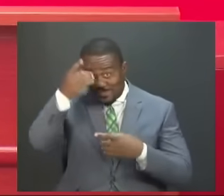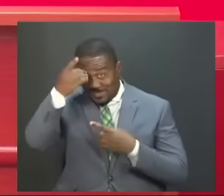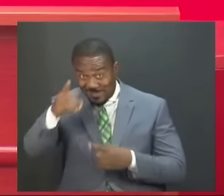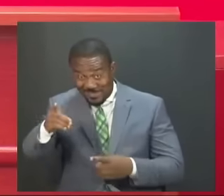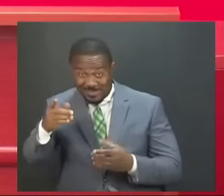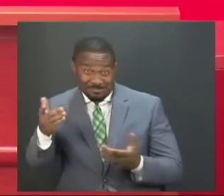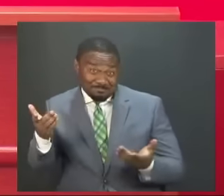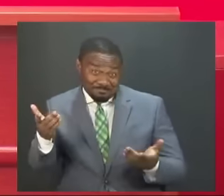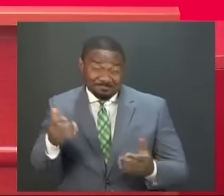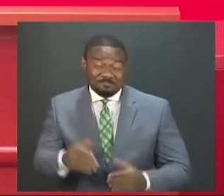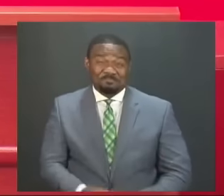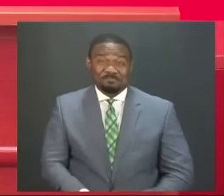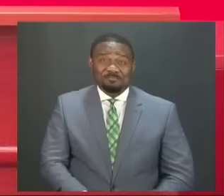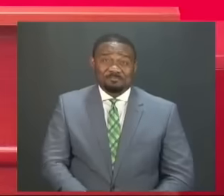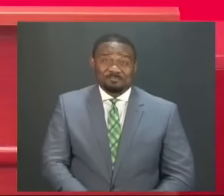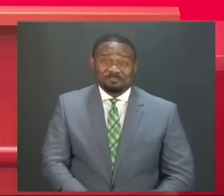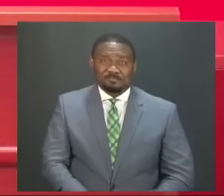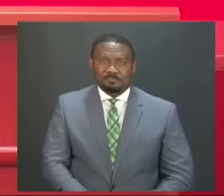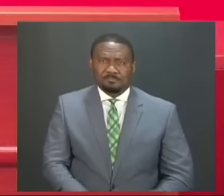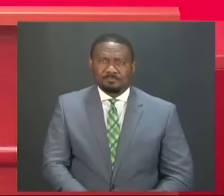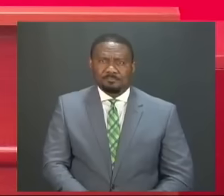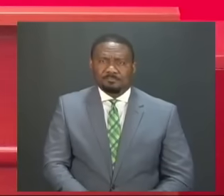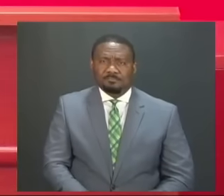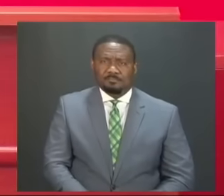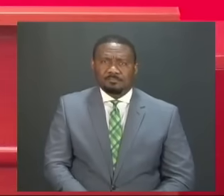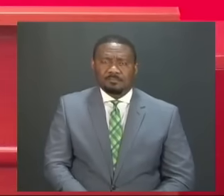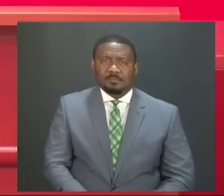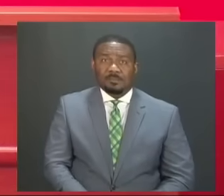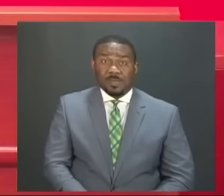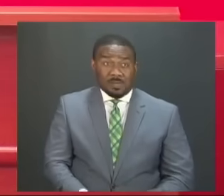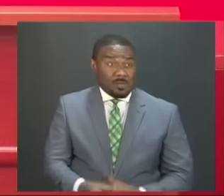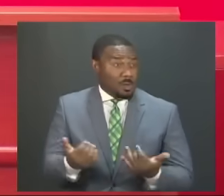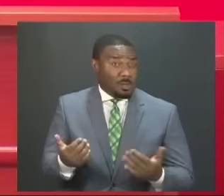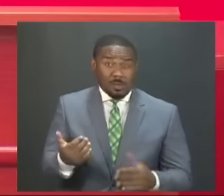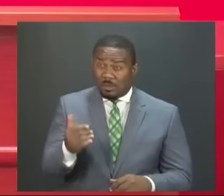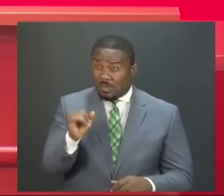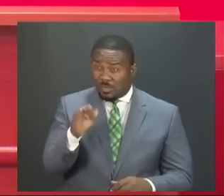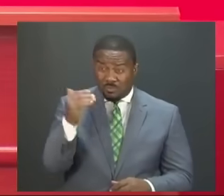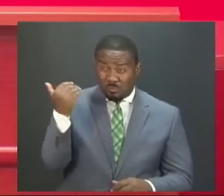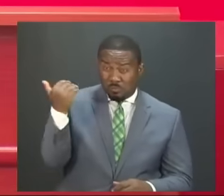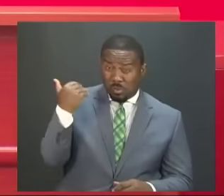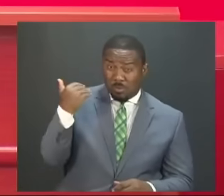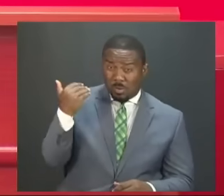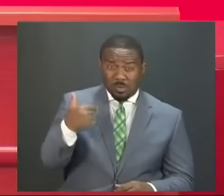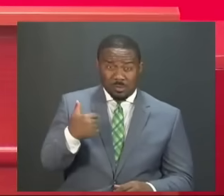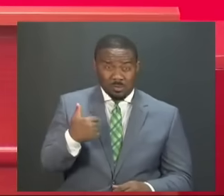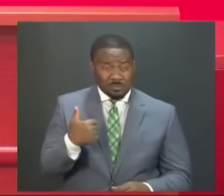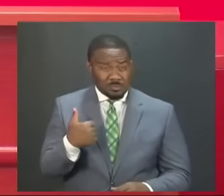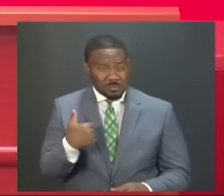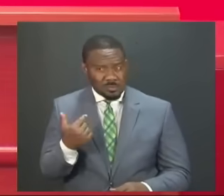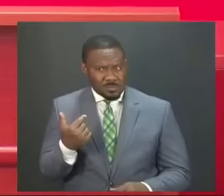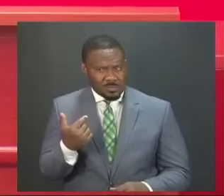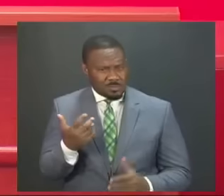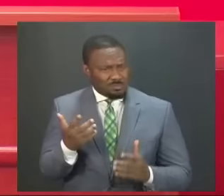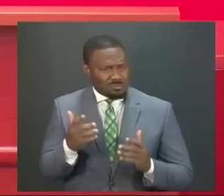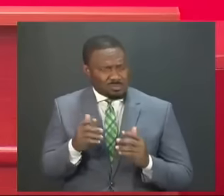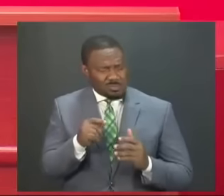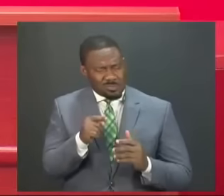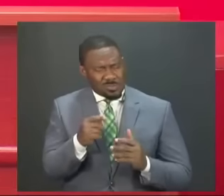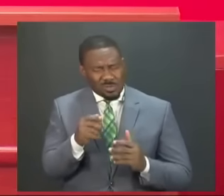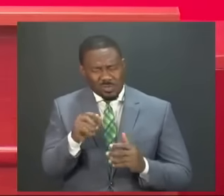Now, anytime the attention of the Speaker is drawn to the absence of a quorum,